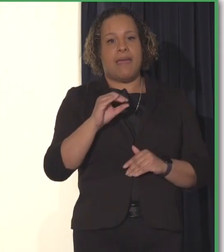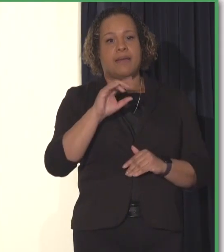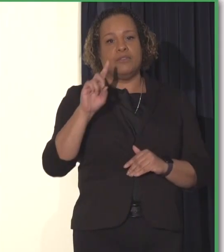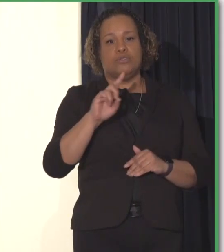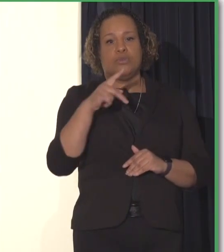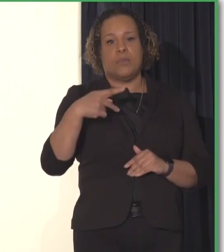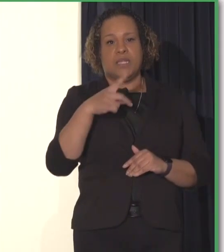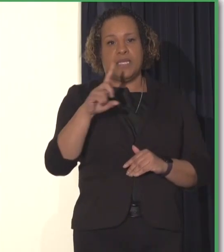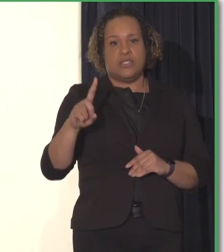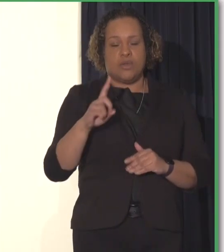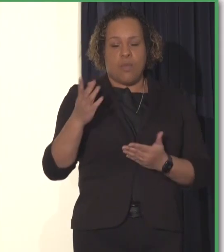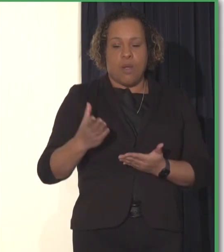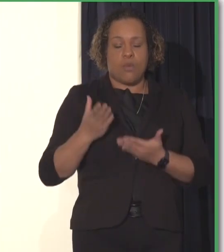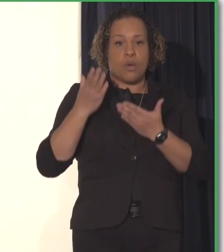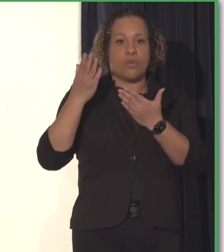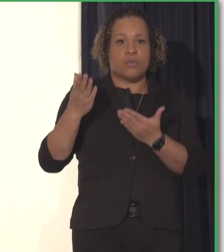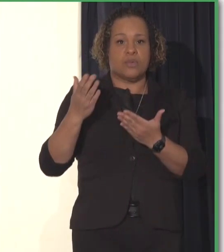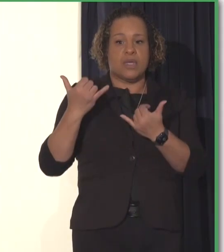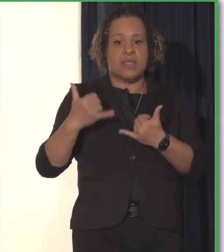this resolution